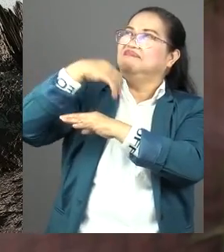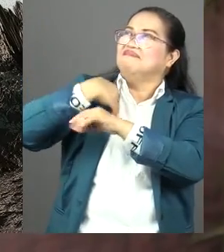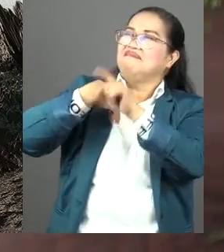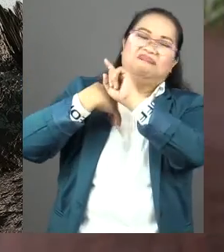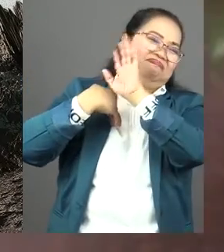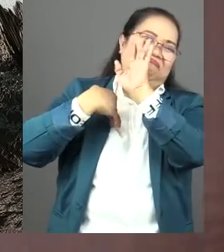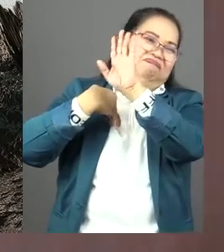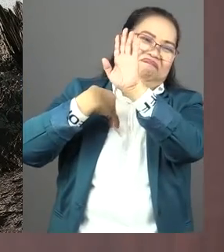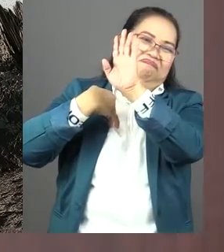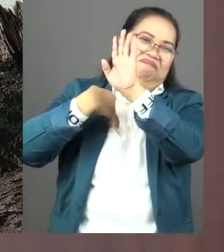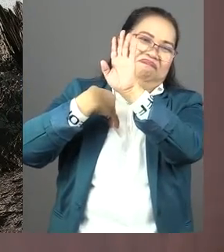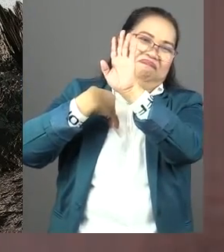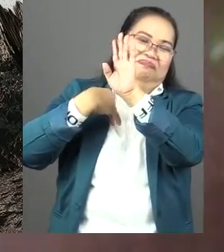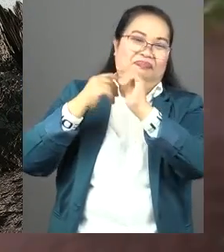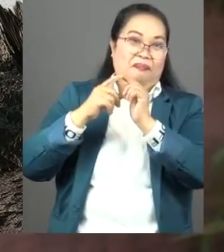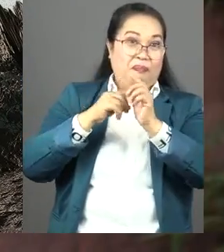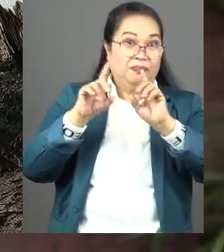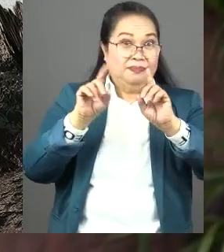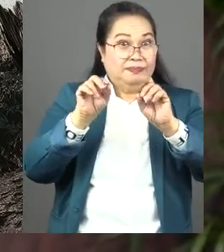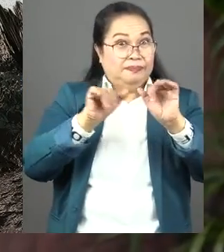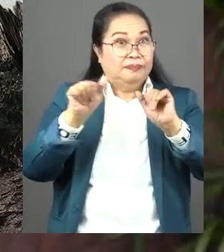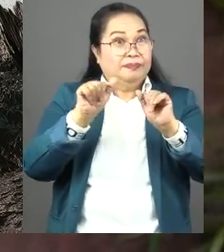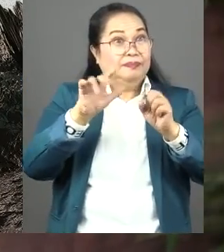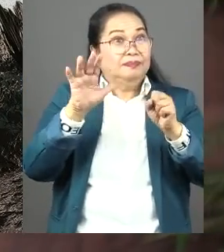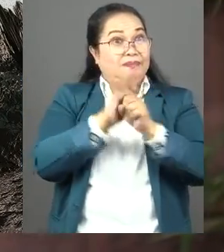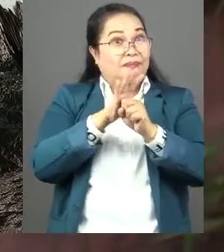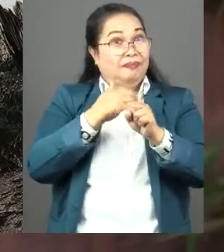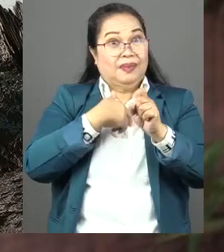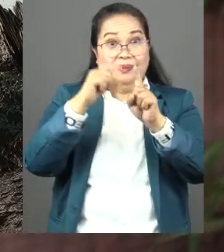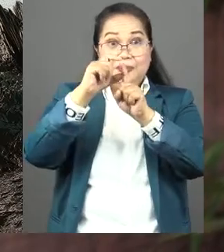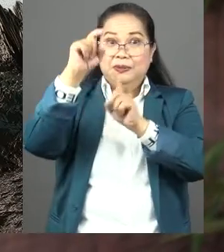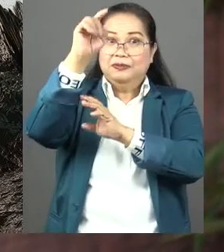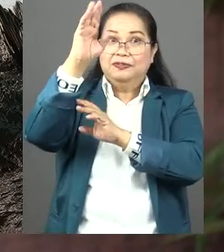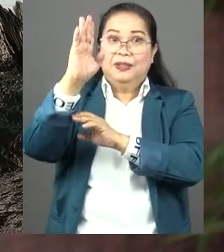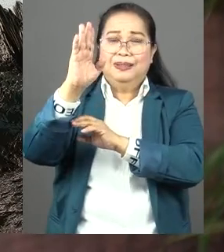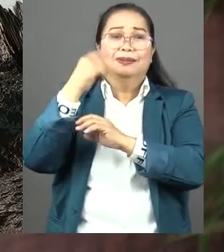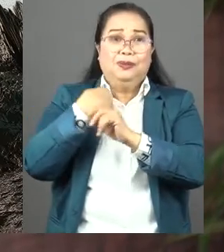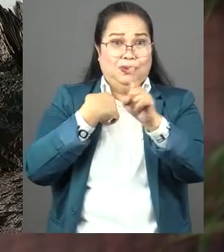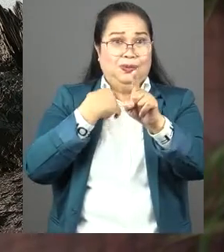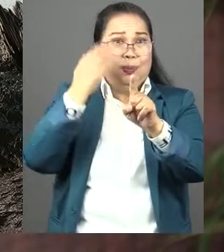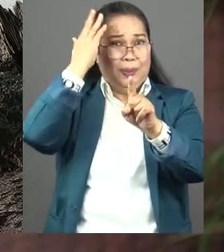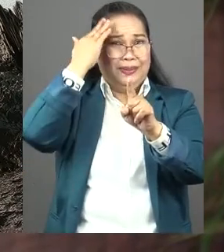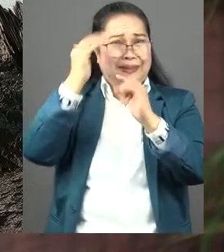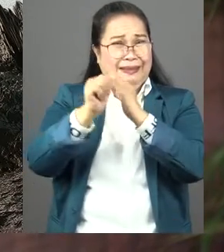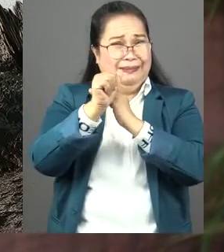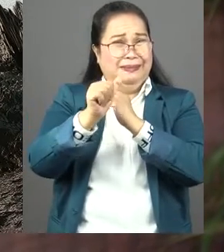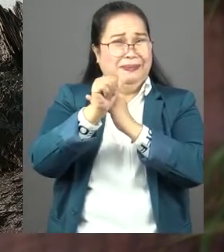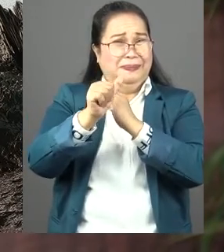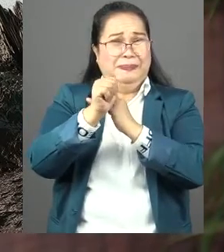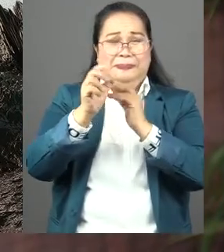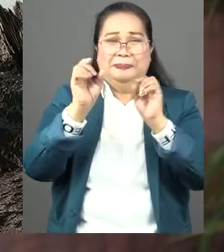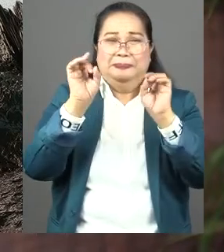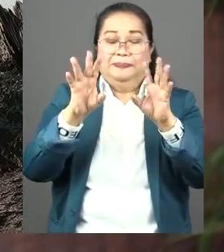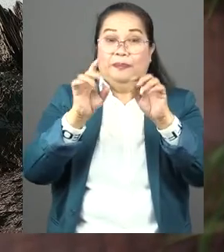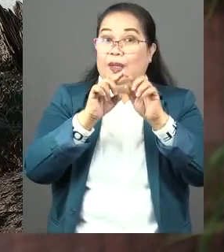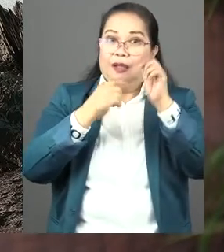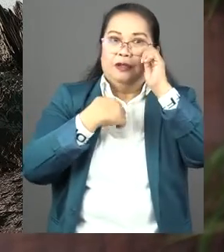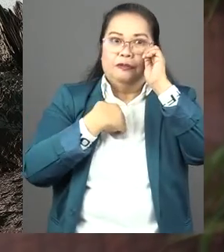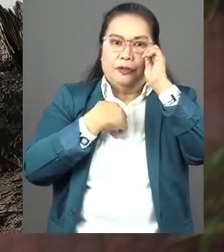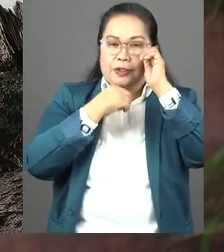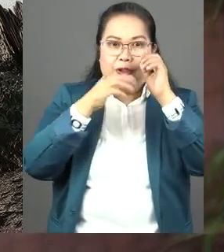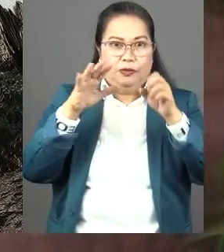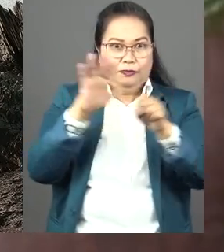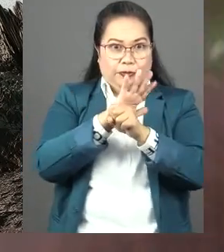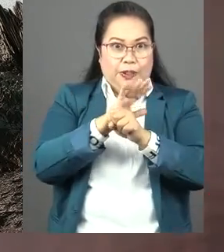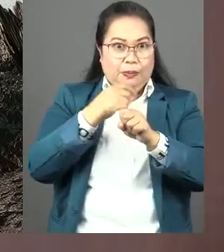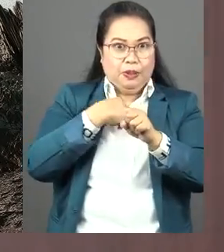to do the action of filling myself with the Word of God. You know what the danger of this is? If I do not fill myself